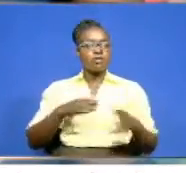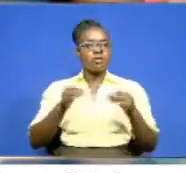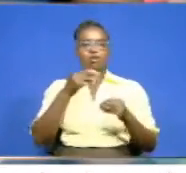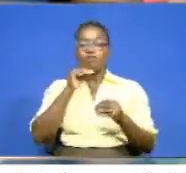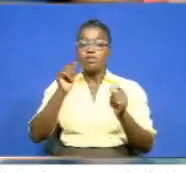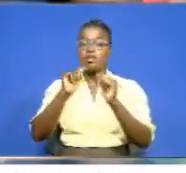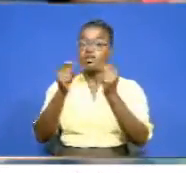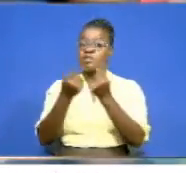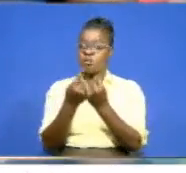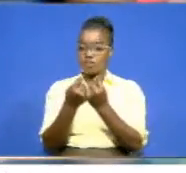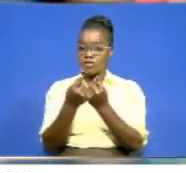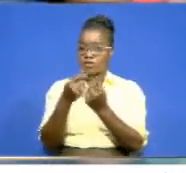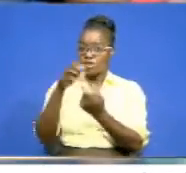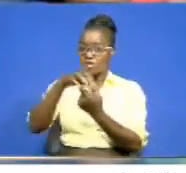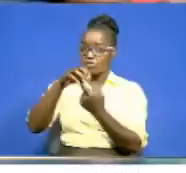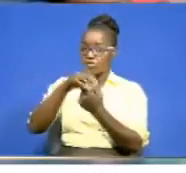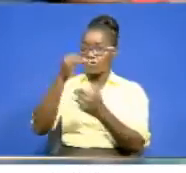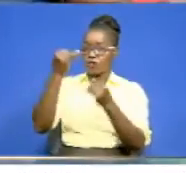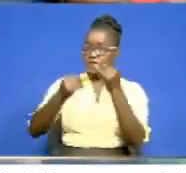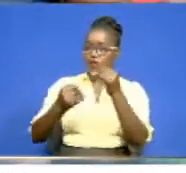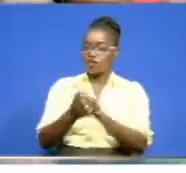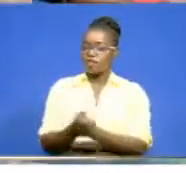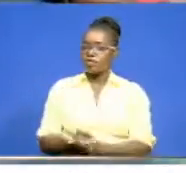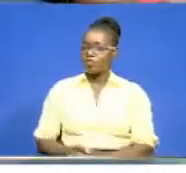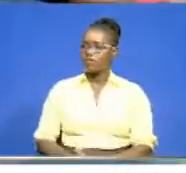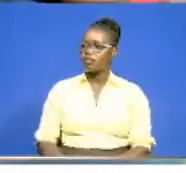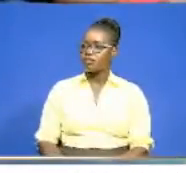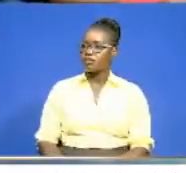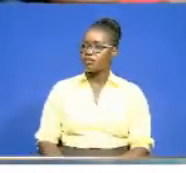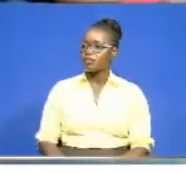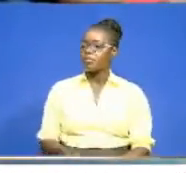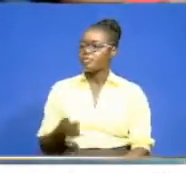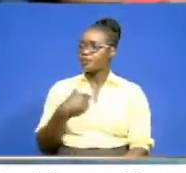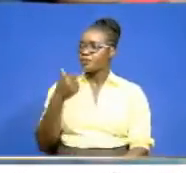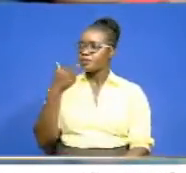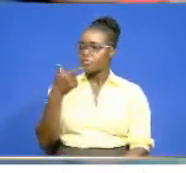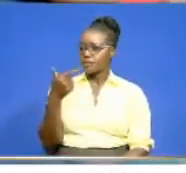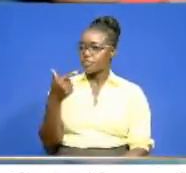team to the championship finals? What I can say is,